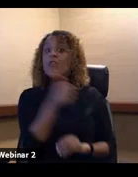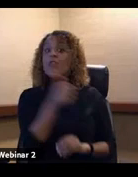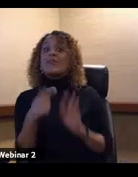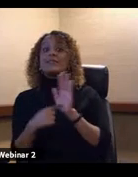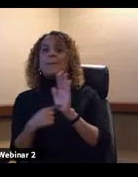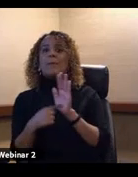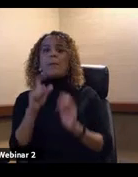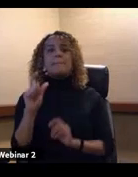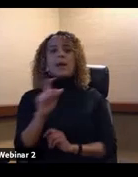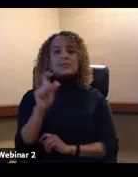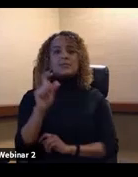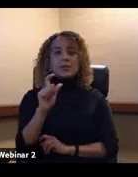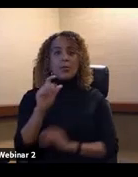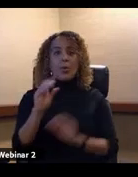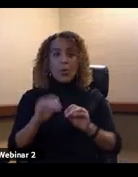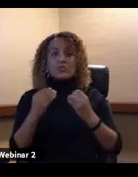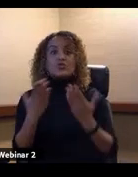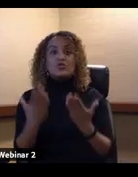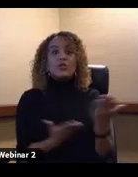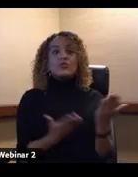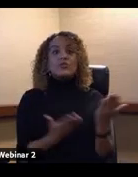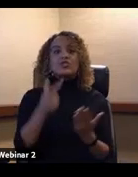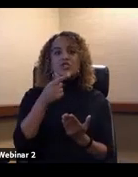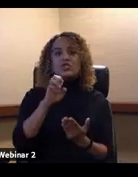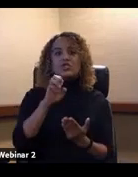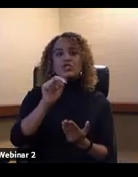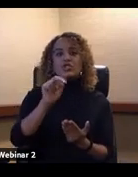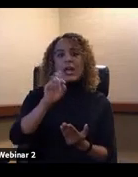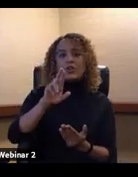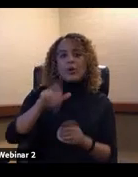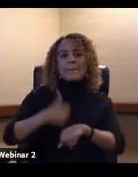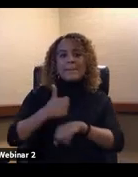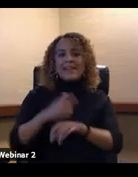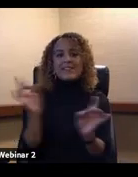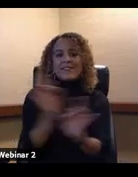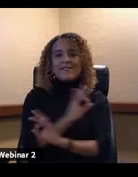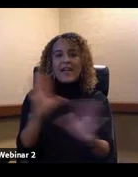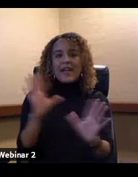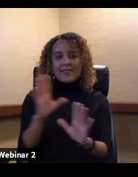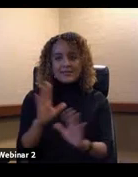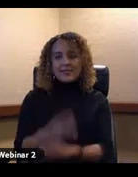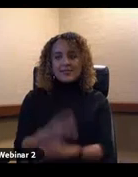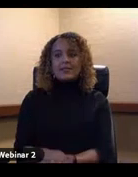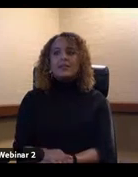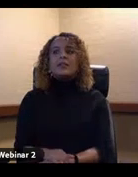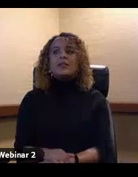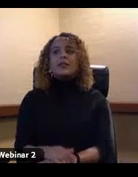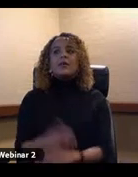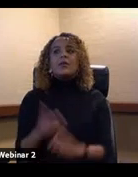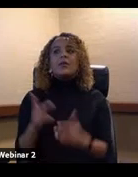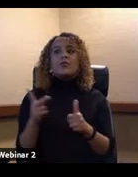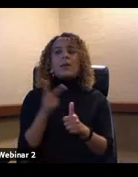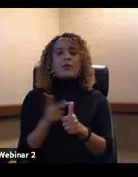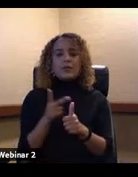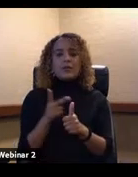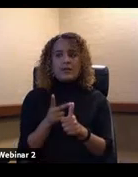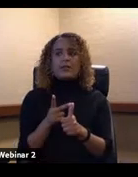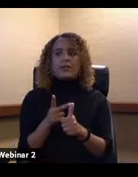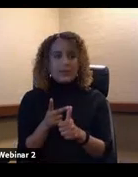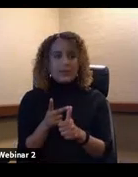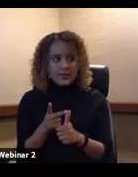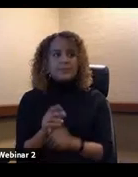Another example is a Muslim organization that serves survivors of gender-based violence, partnered with a health clinic that provides primary